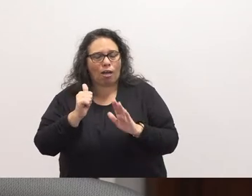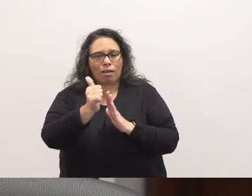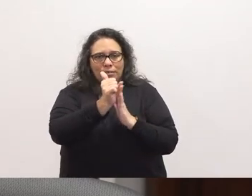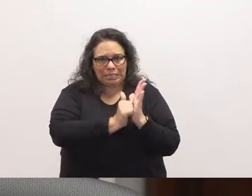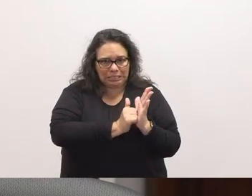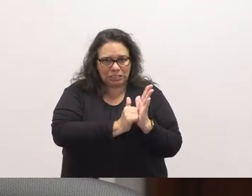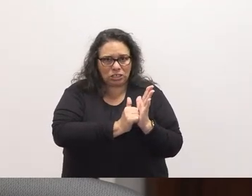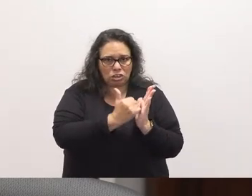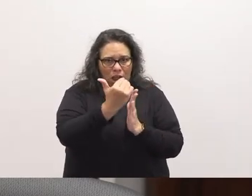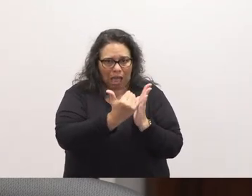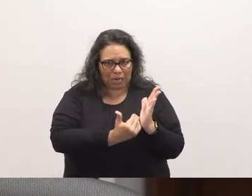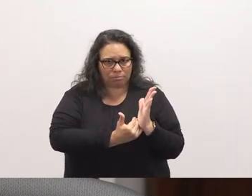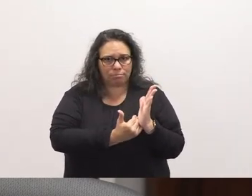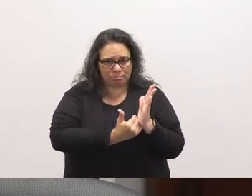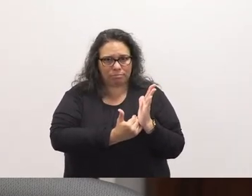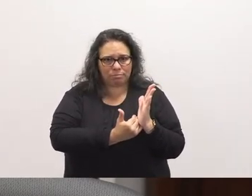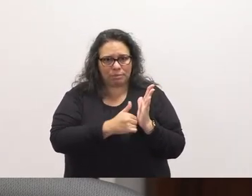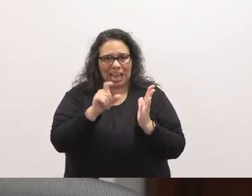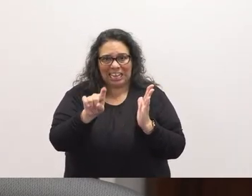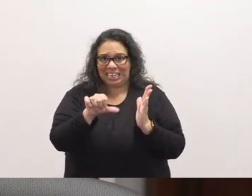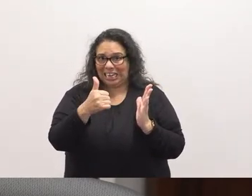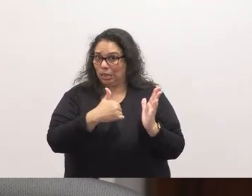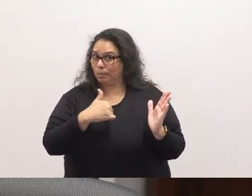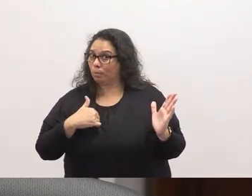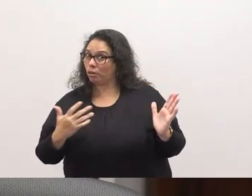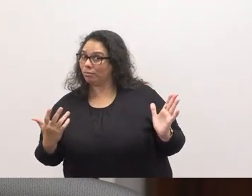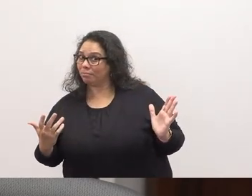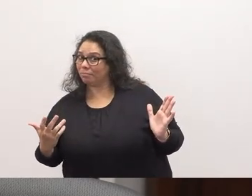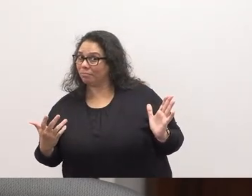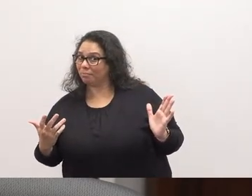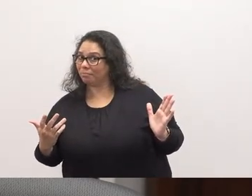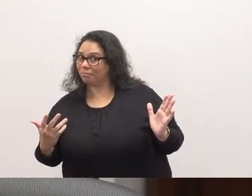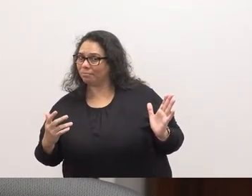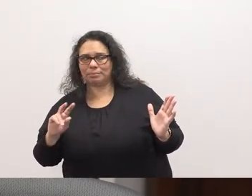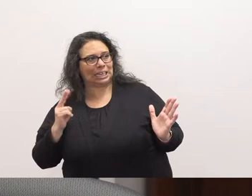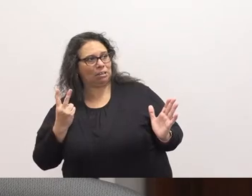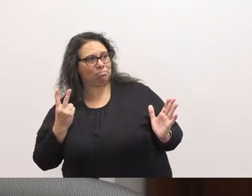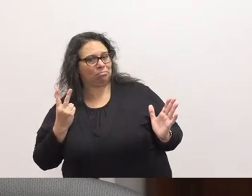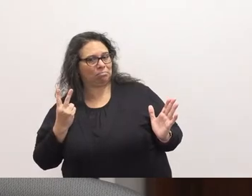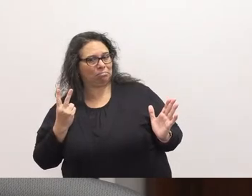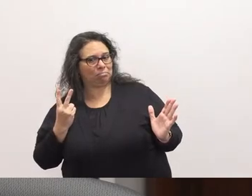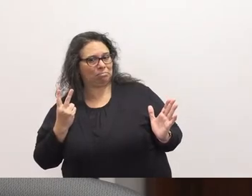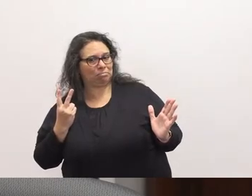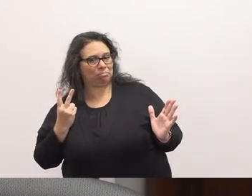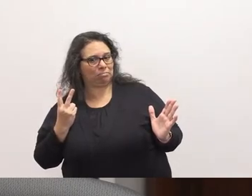but I need another member. Second.